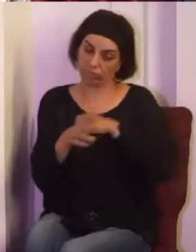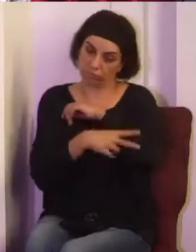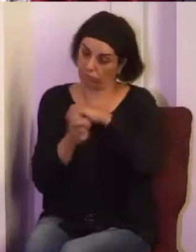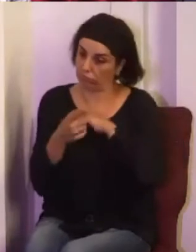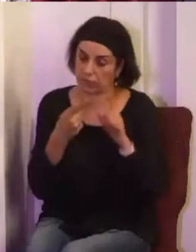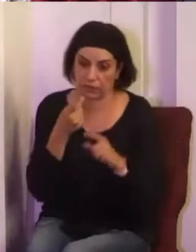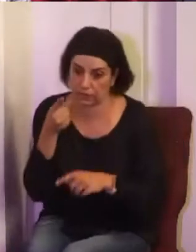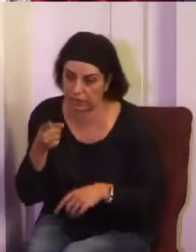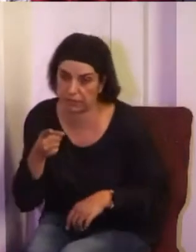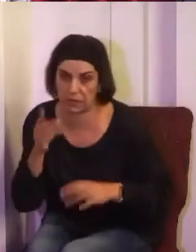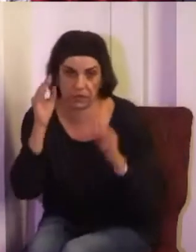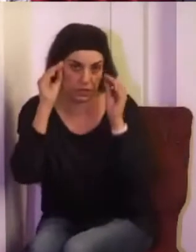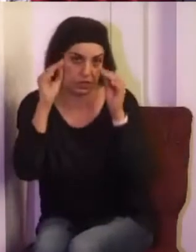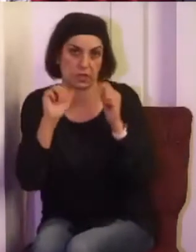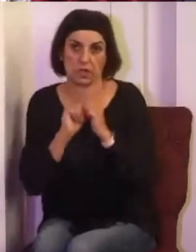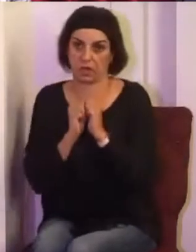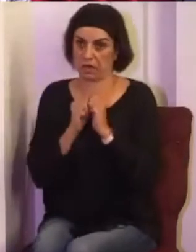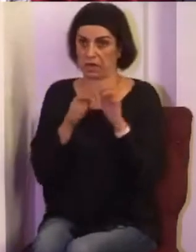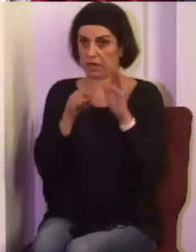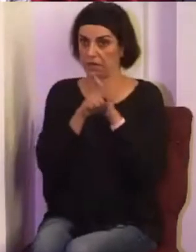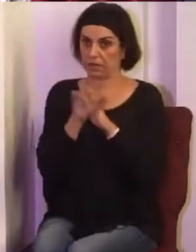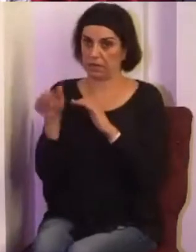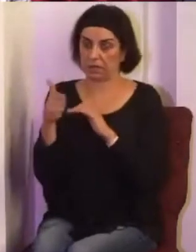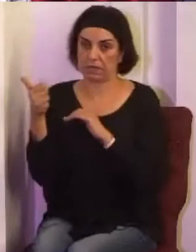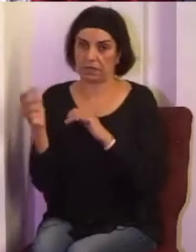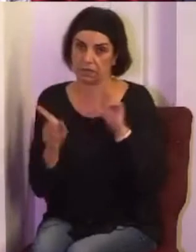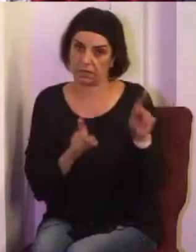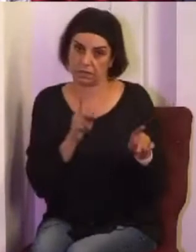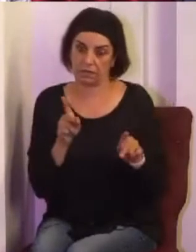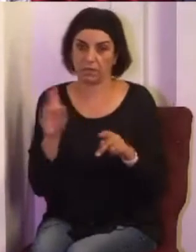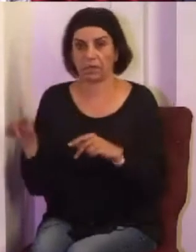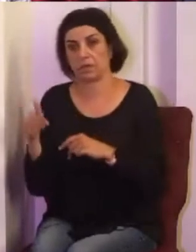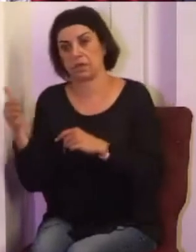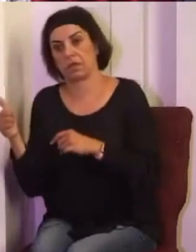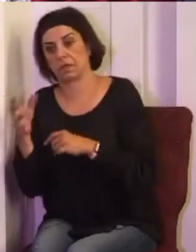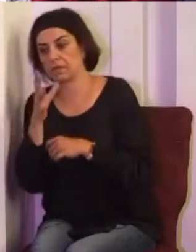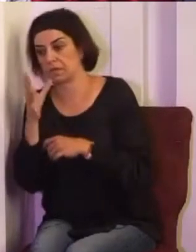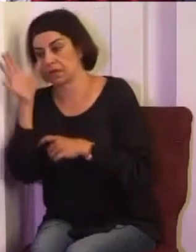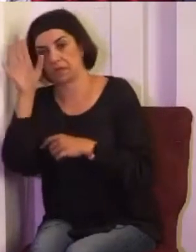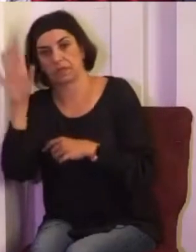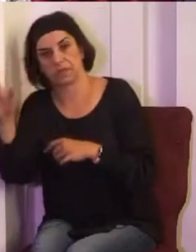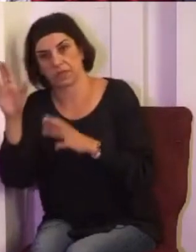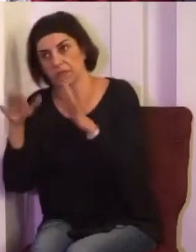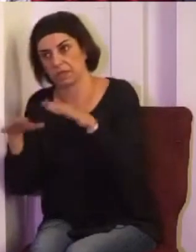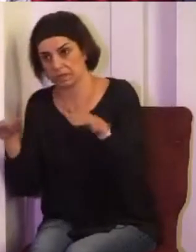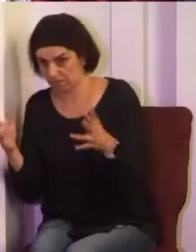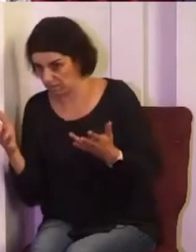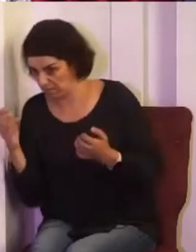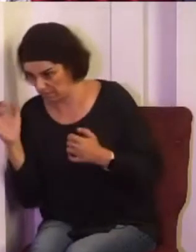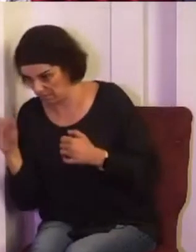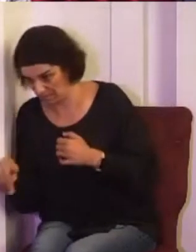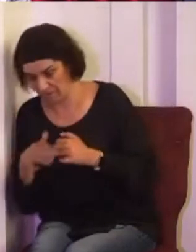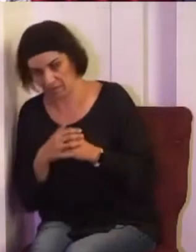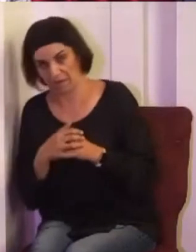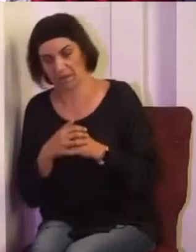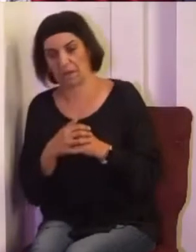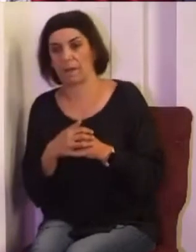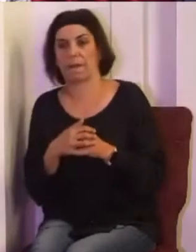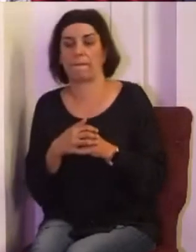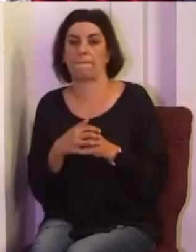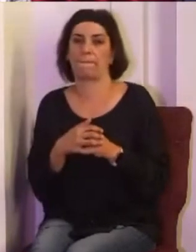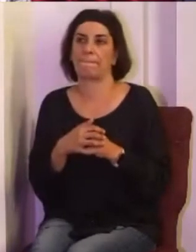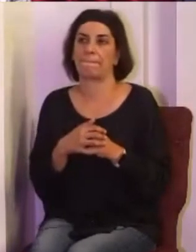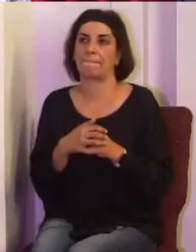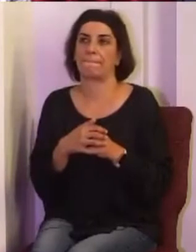you, and they're going to be taught how to kill other people, other parents' children. Is that really what you want? It's